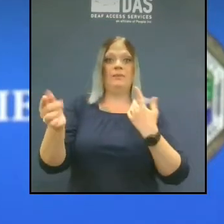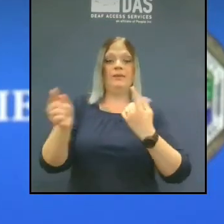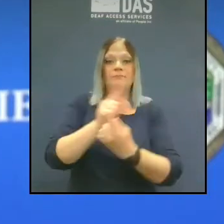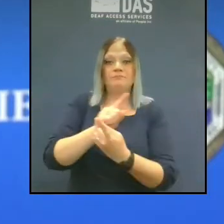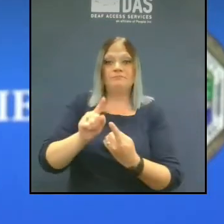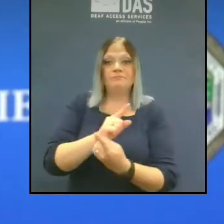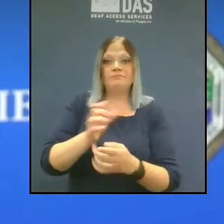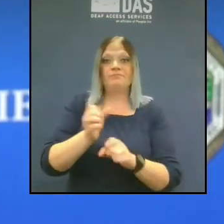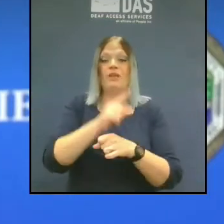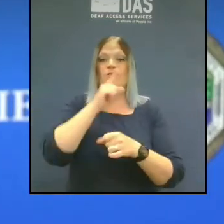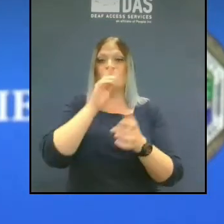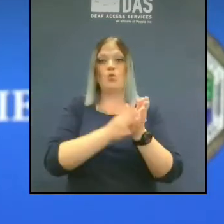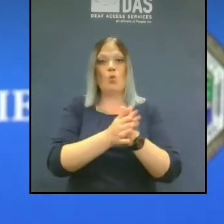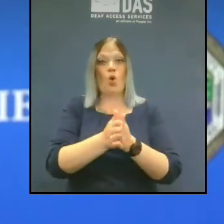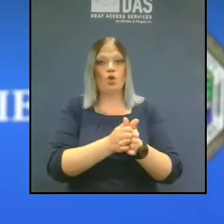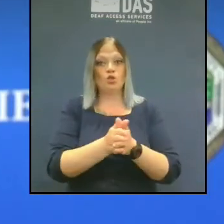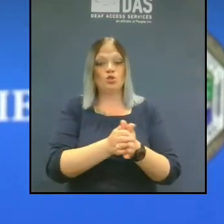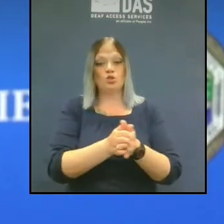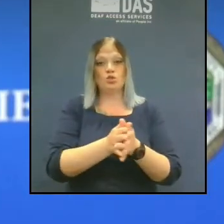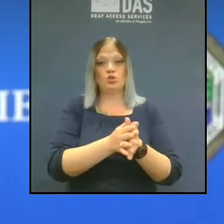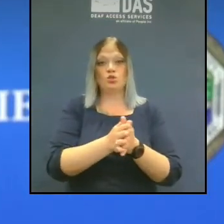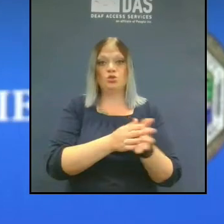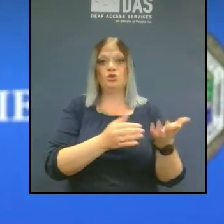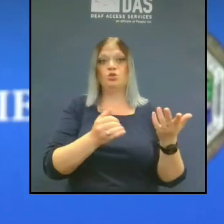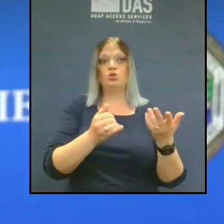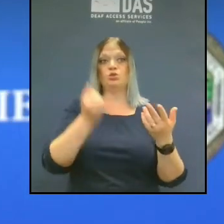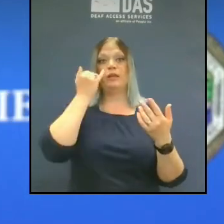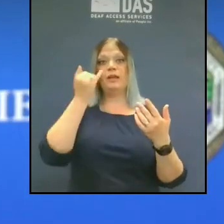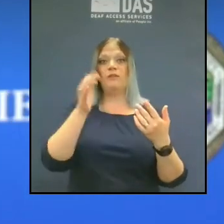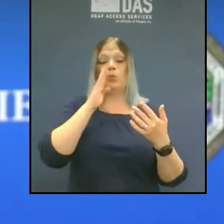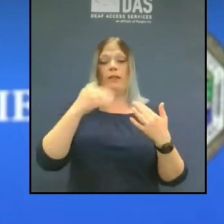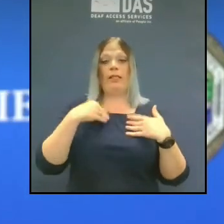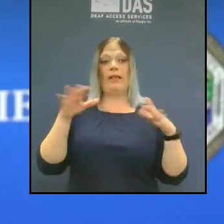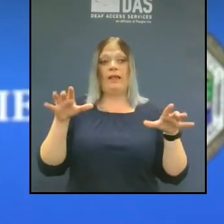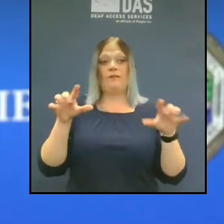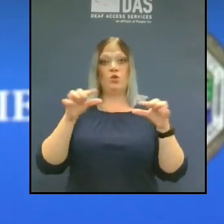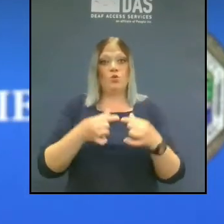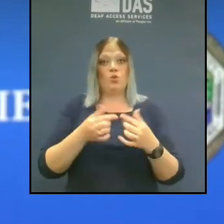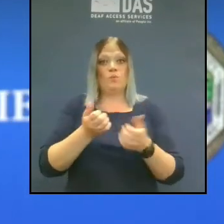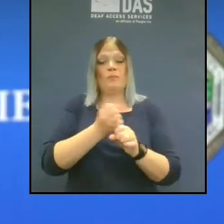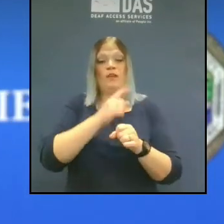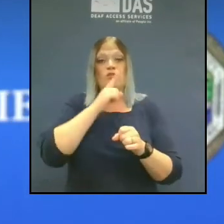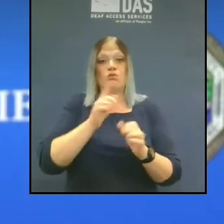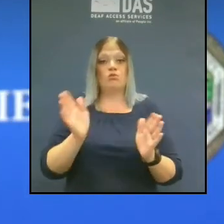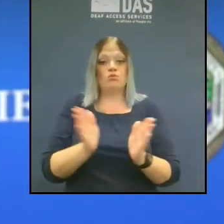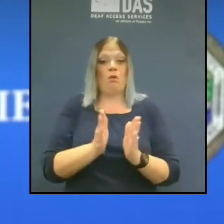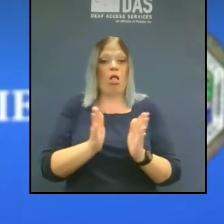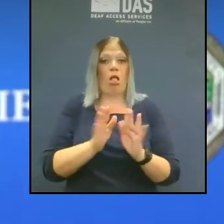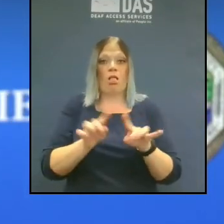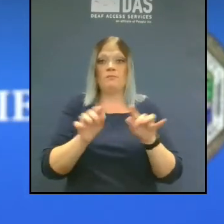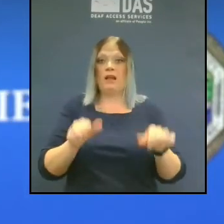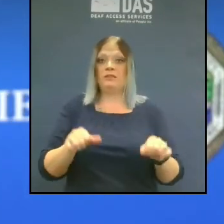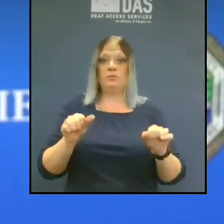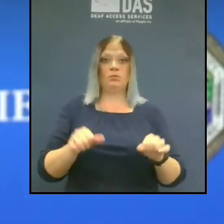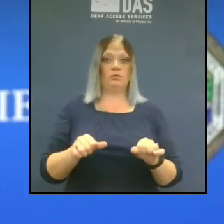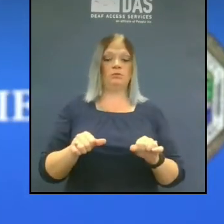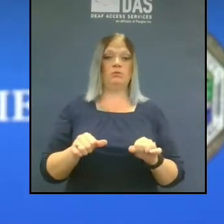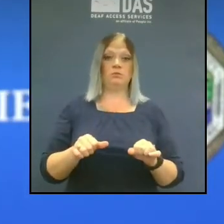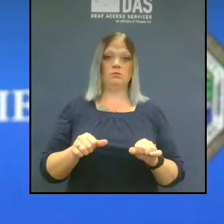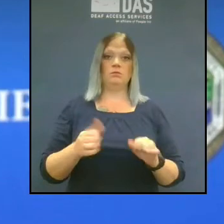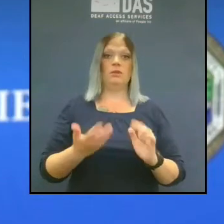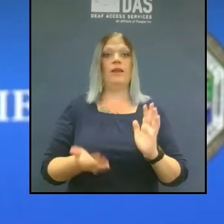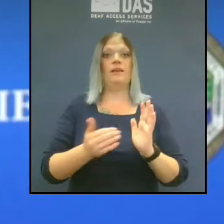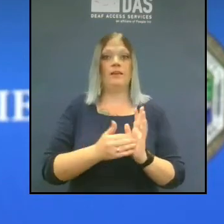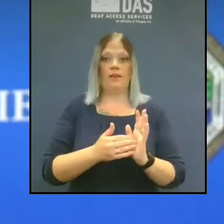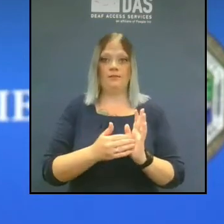people. Make sure we wash our hands. If we're going to have gatherings, make sure they're very small groups, as small as possible. And again,